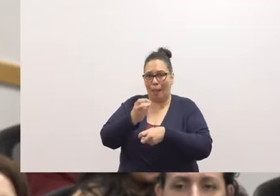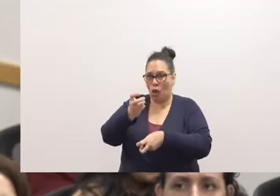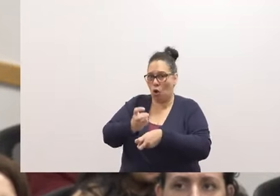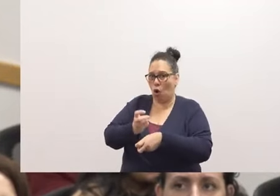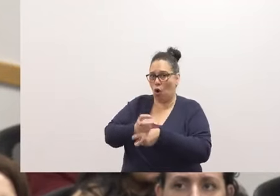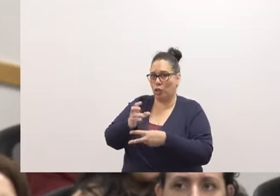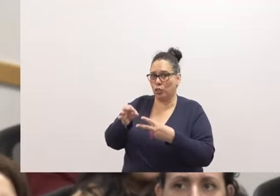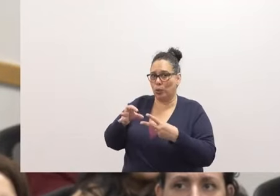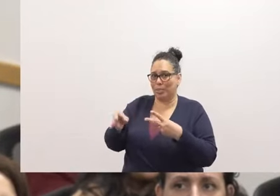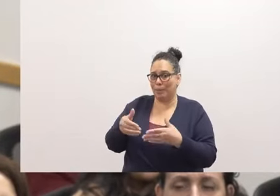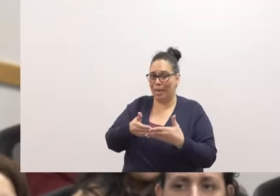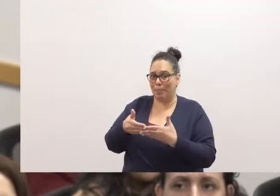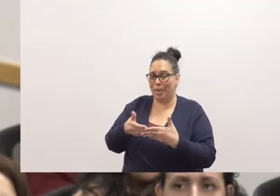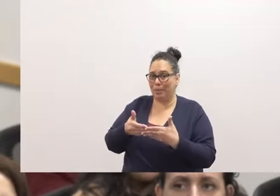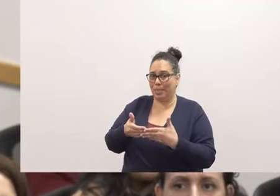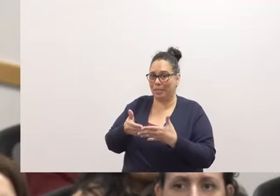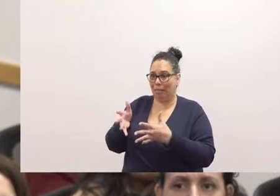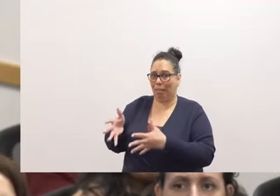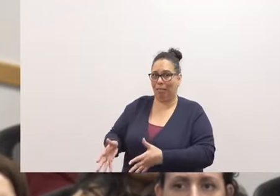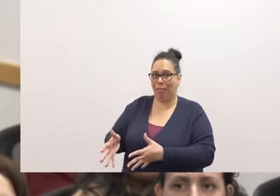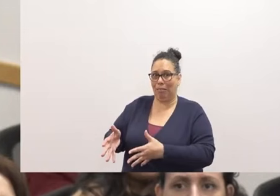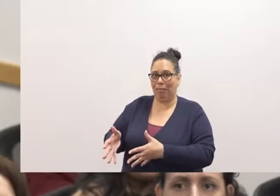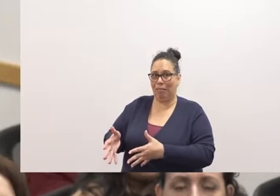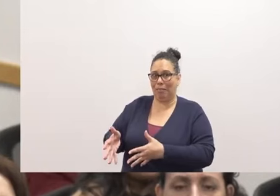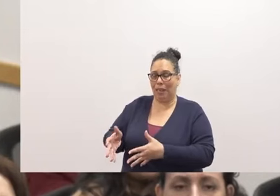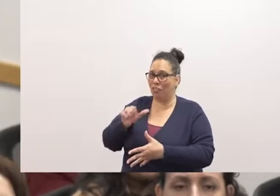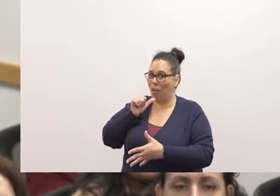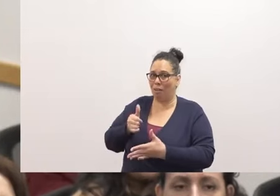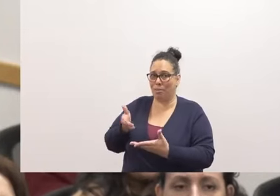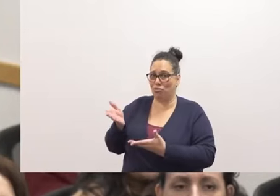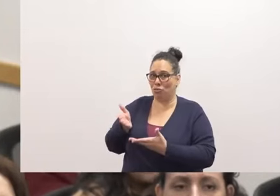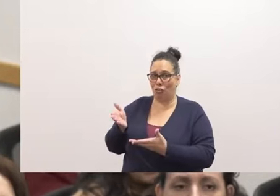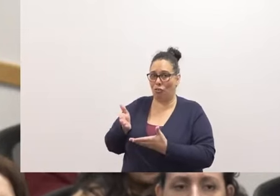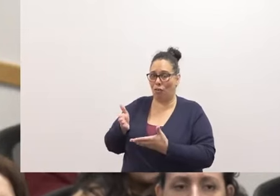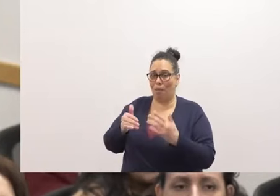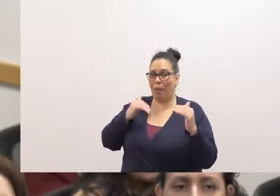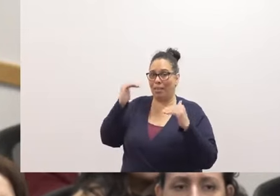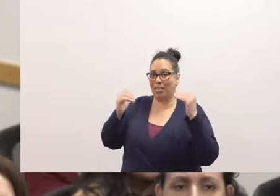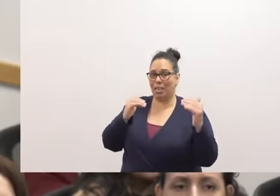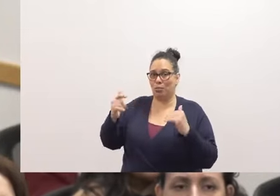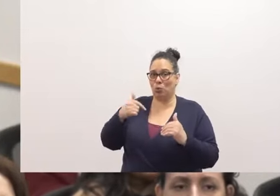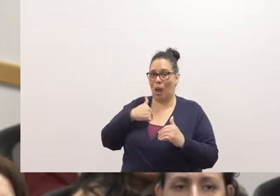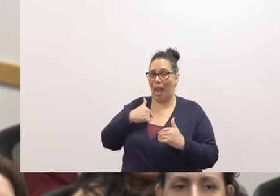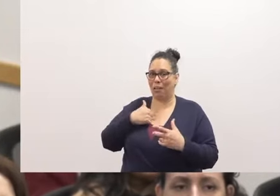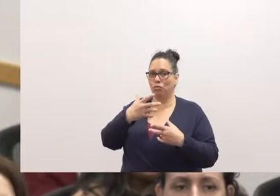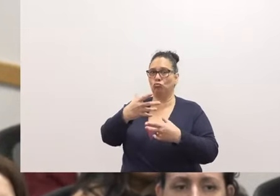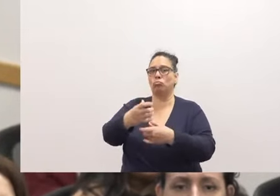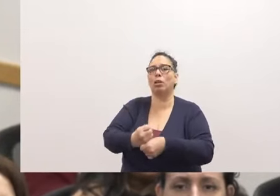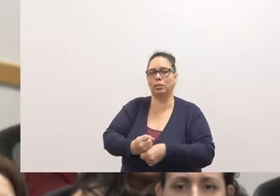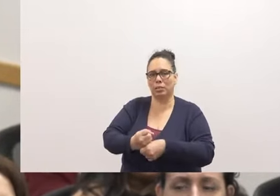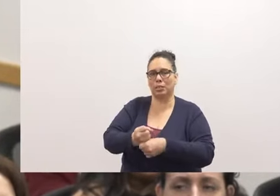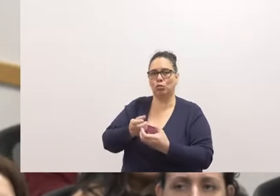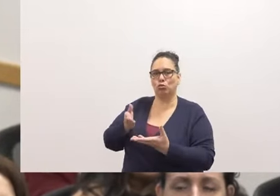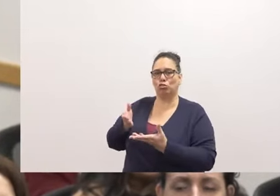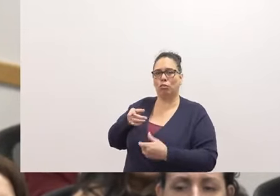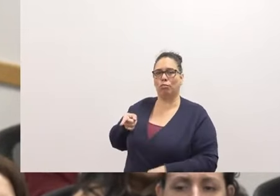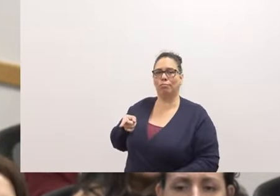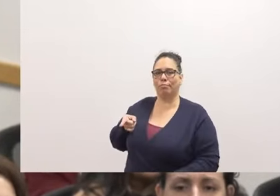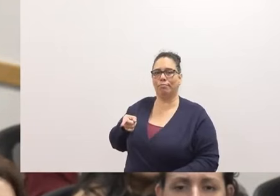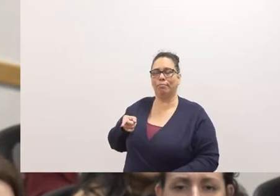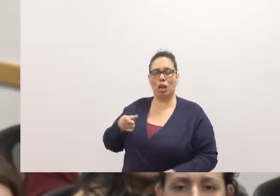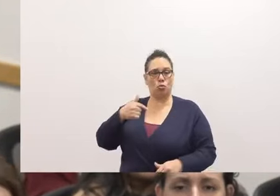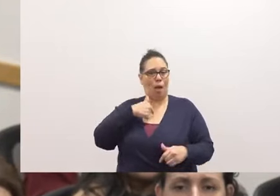my babies are gonna get left out. They're not gonna get served by the adults who I have entrusted to serve them. And so I'm